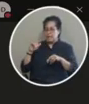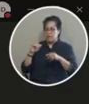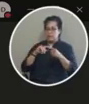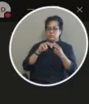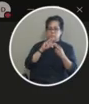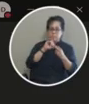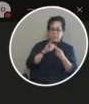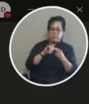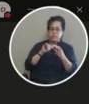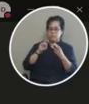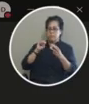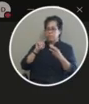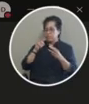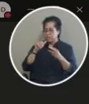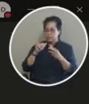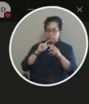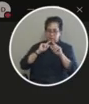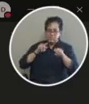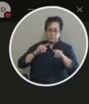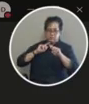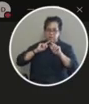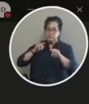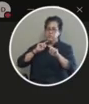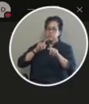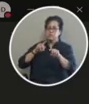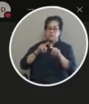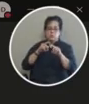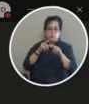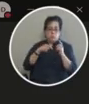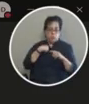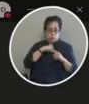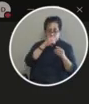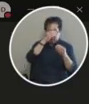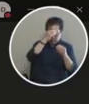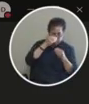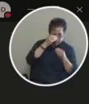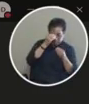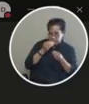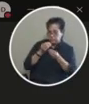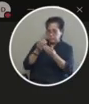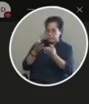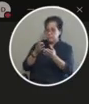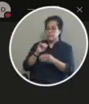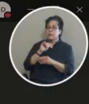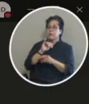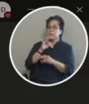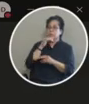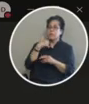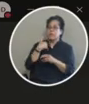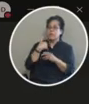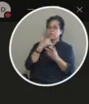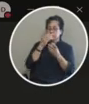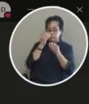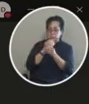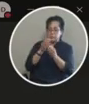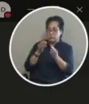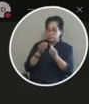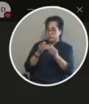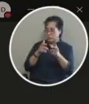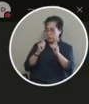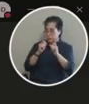and Martha. So we're getting it out as soon as we know it. If we don't get a piece of information to